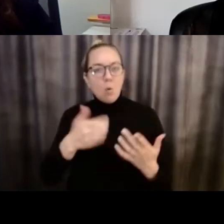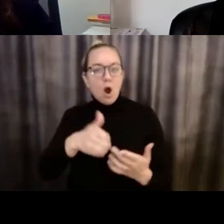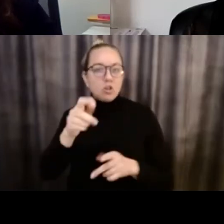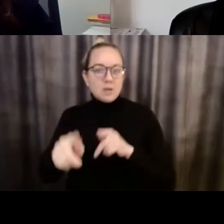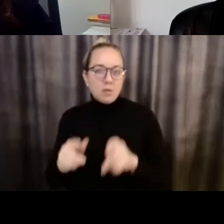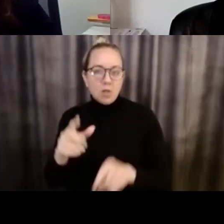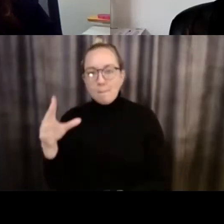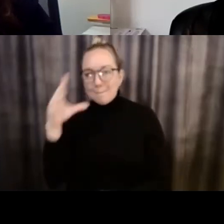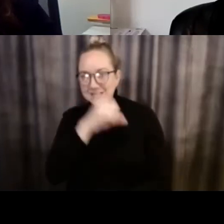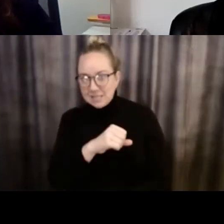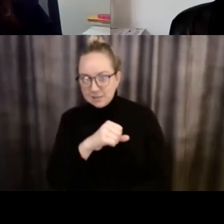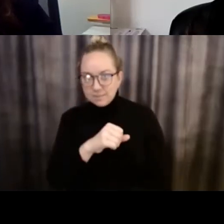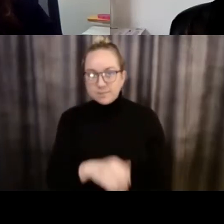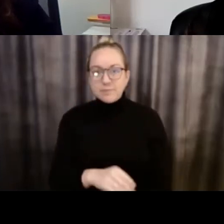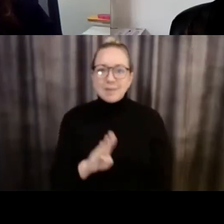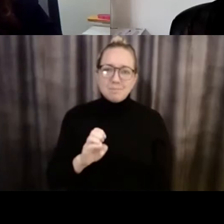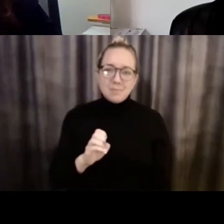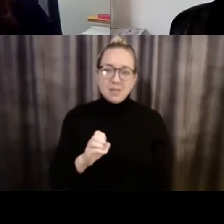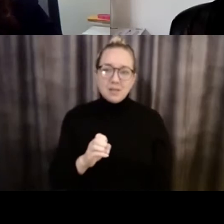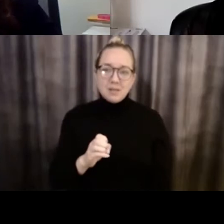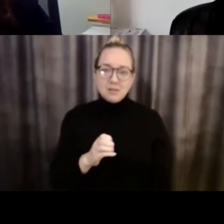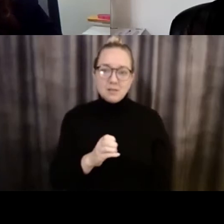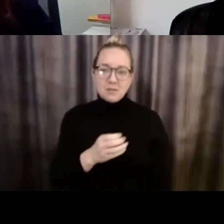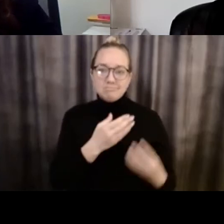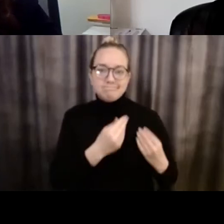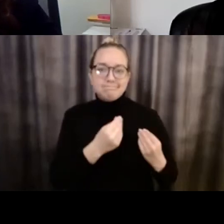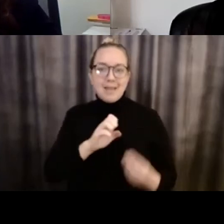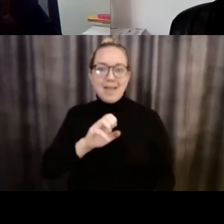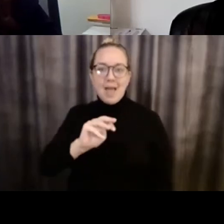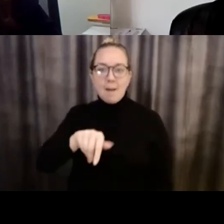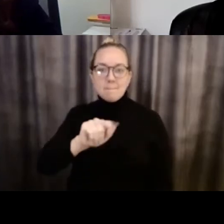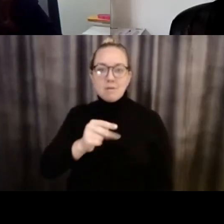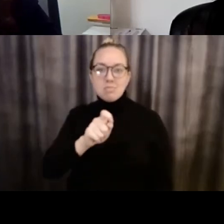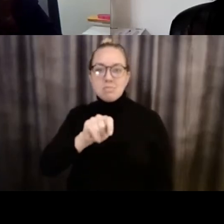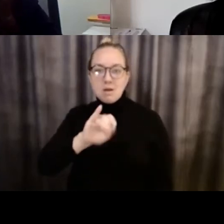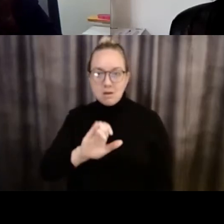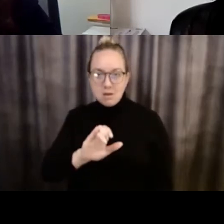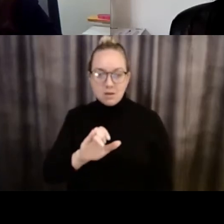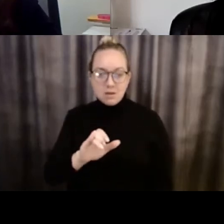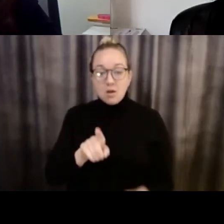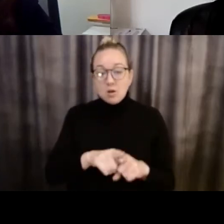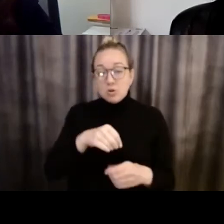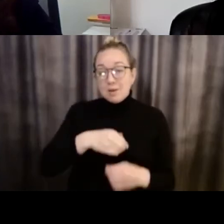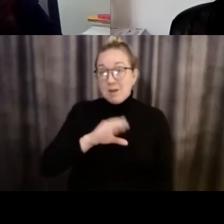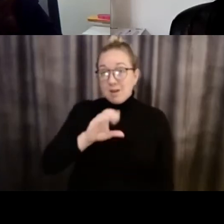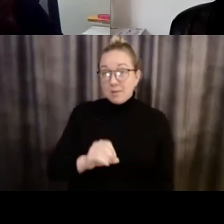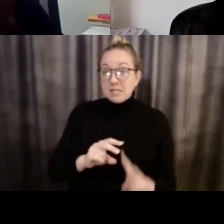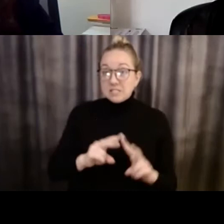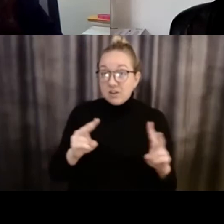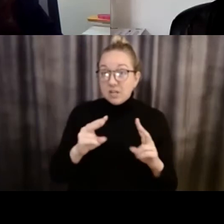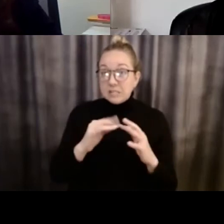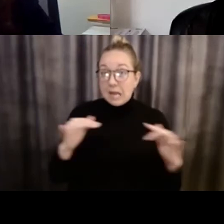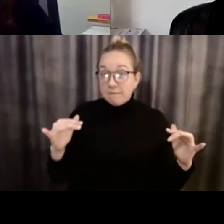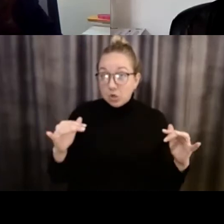being empathetic. There's a lot of diversity in my company. So right now it's a pandemic, right now it's a vaccination, right now it's going back to the office,